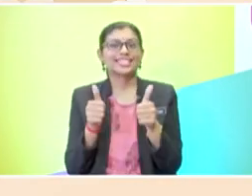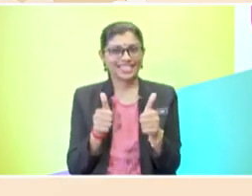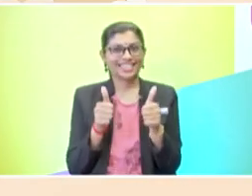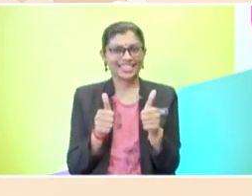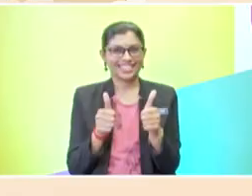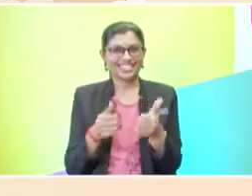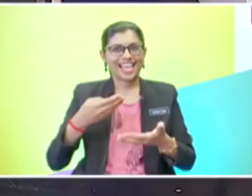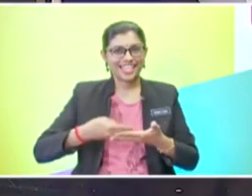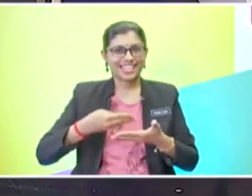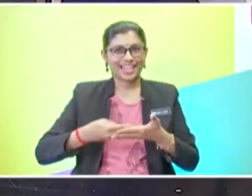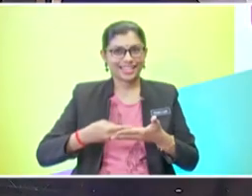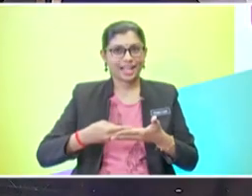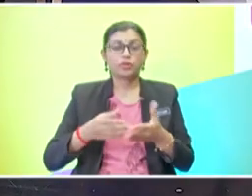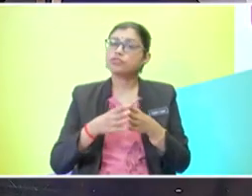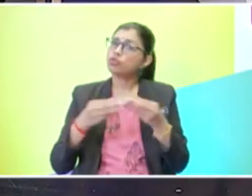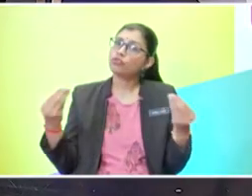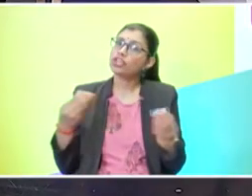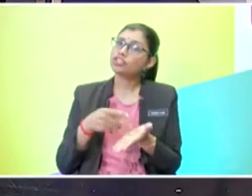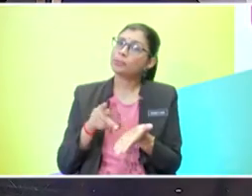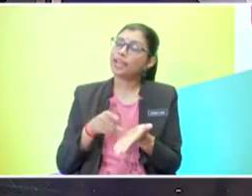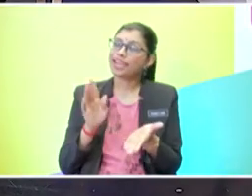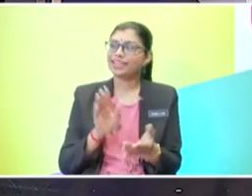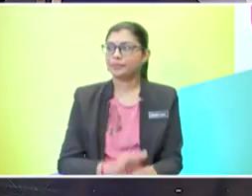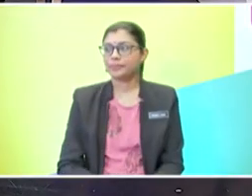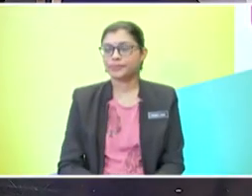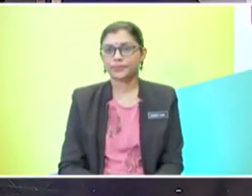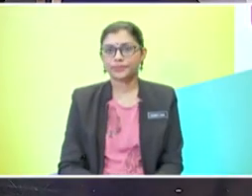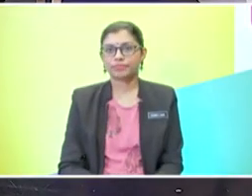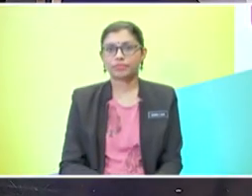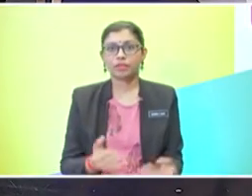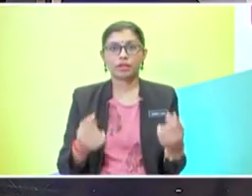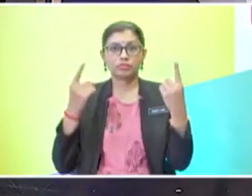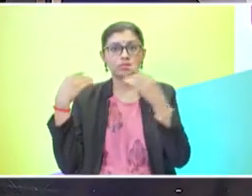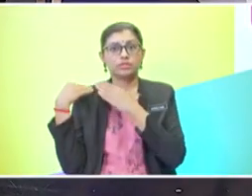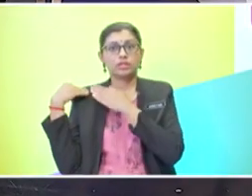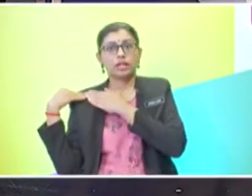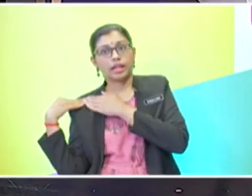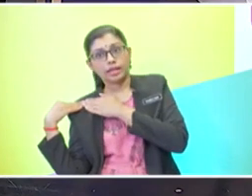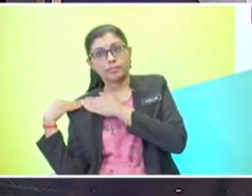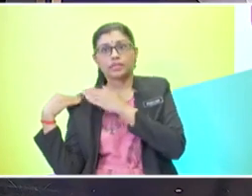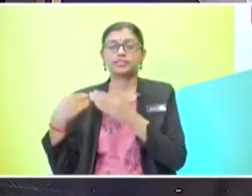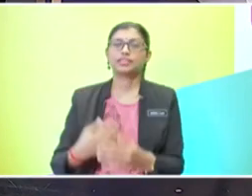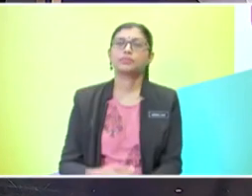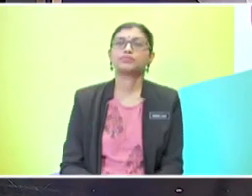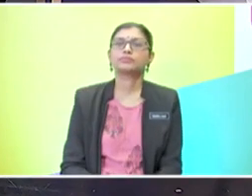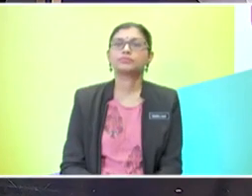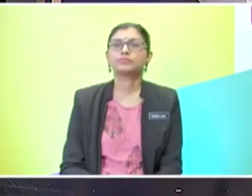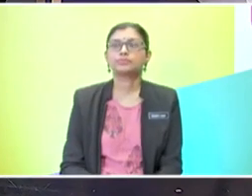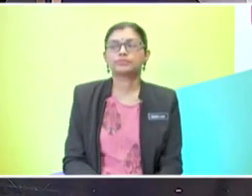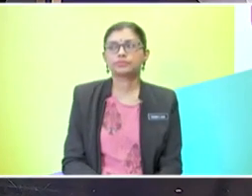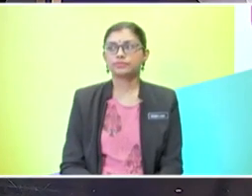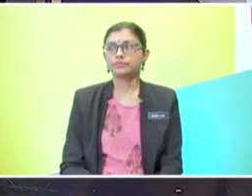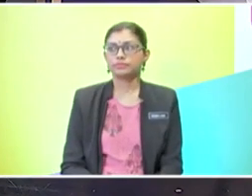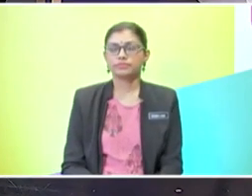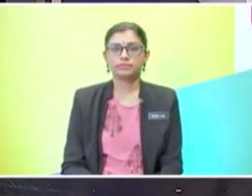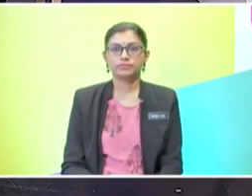understand what is asset? Yes, okay, teacher. Now, let's move on to liability. So what is liability? So based on what's on the